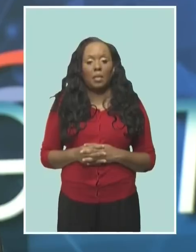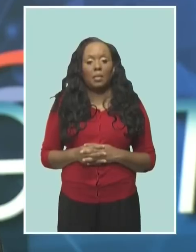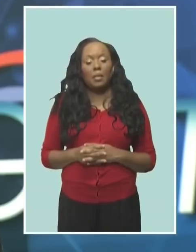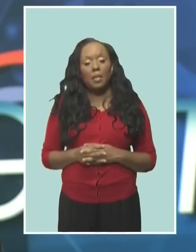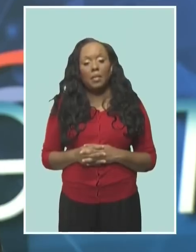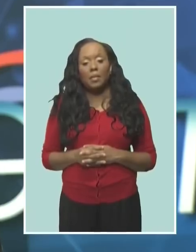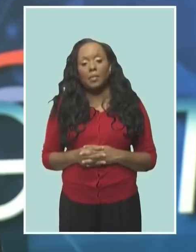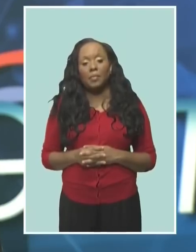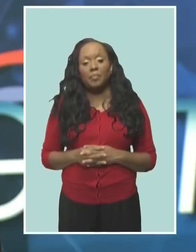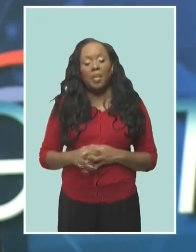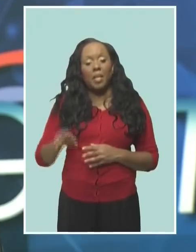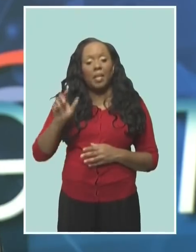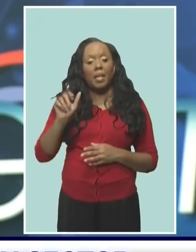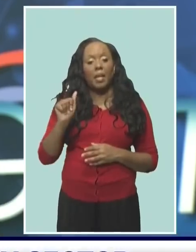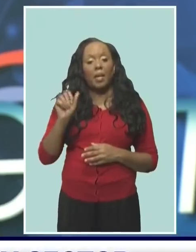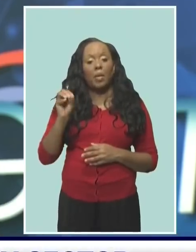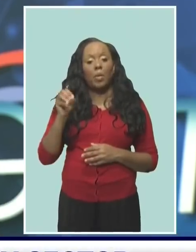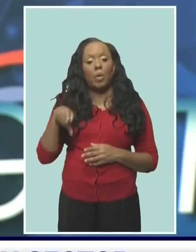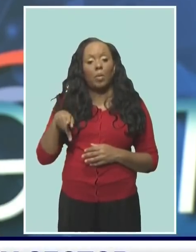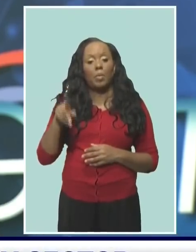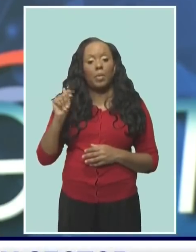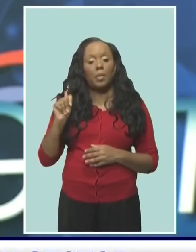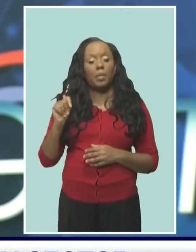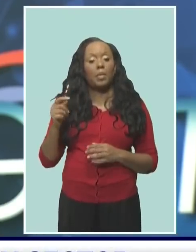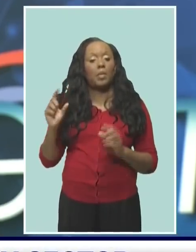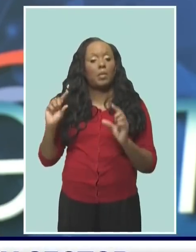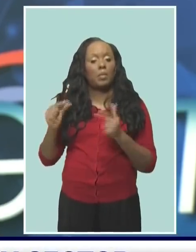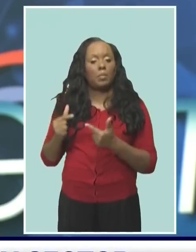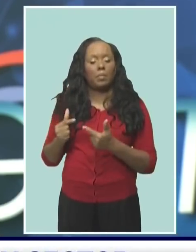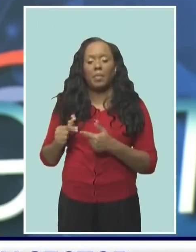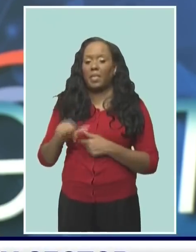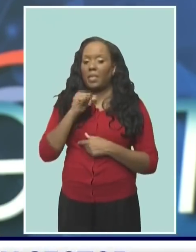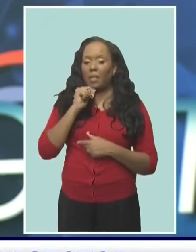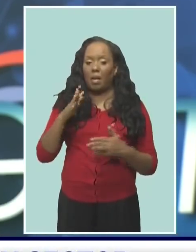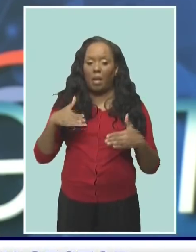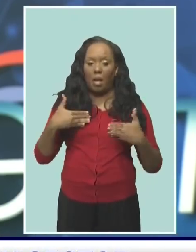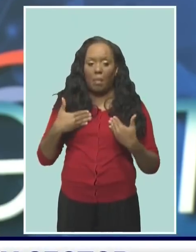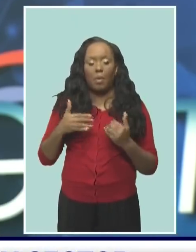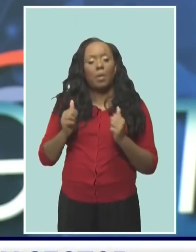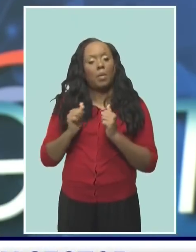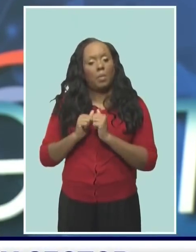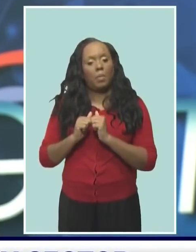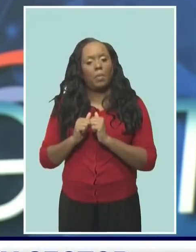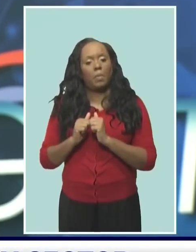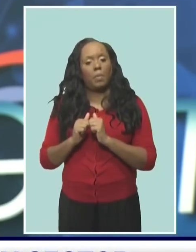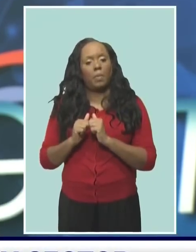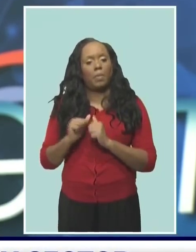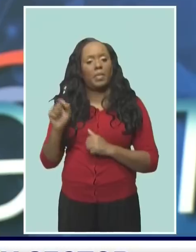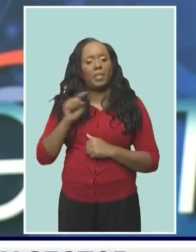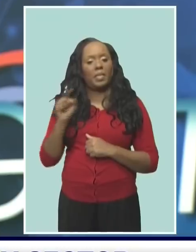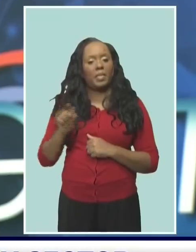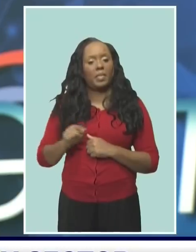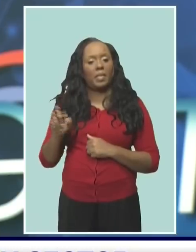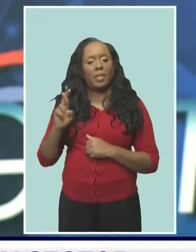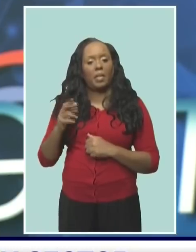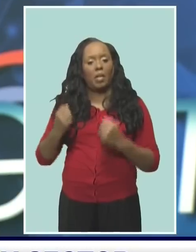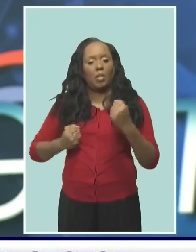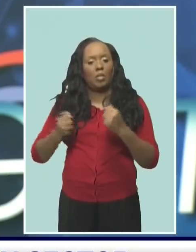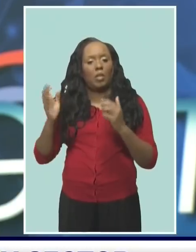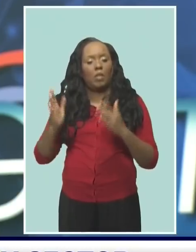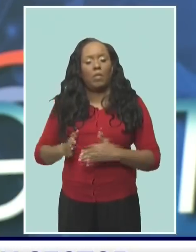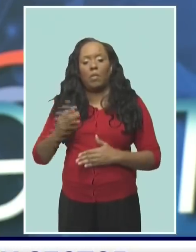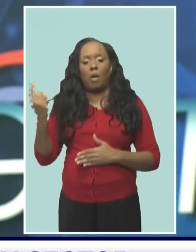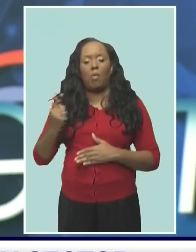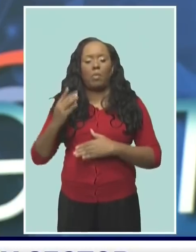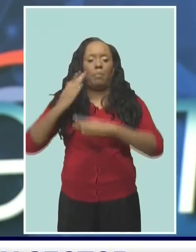The Alliance Owners of Public Transport, AOP, is not happy with operators who impede the flow of traffic at the junction of John Beckles